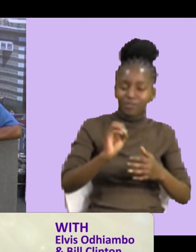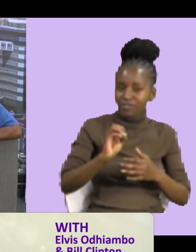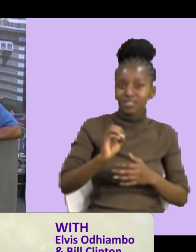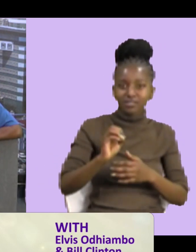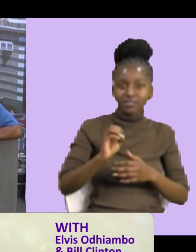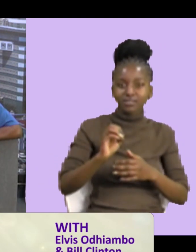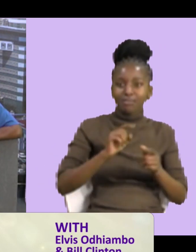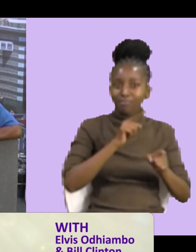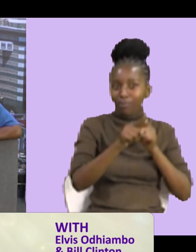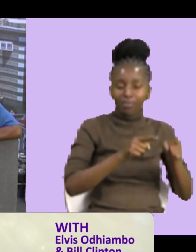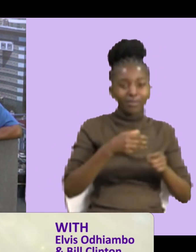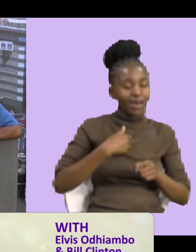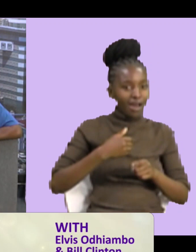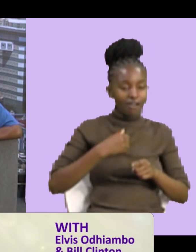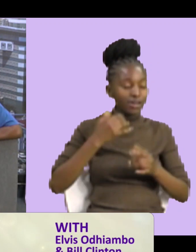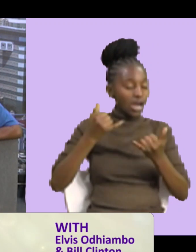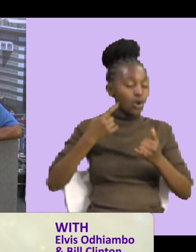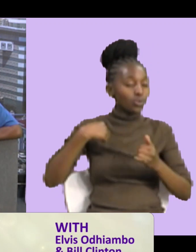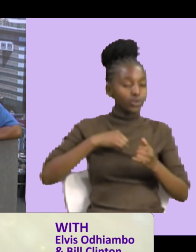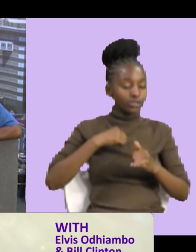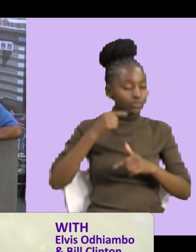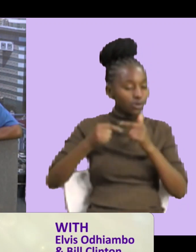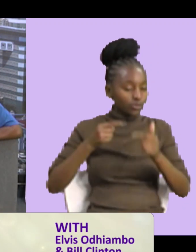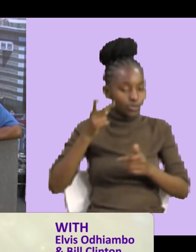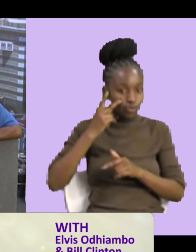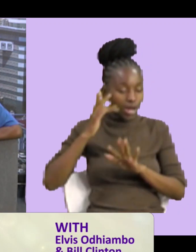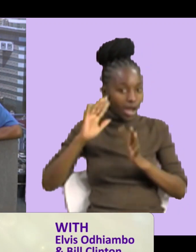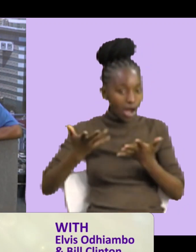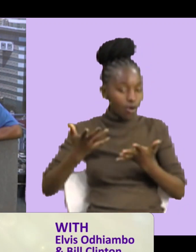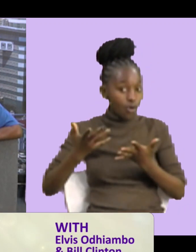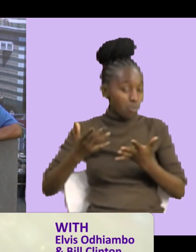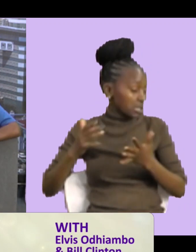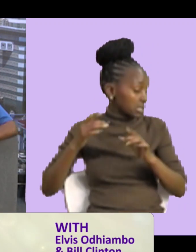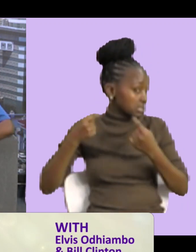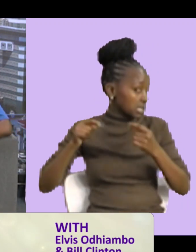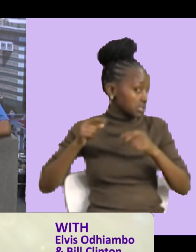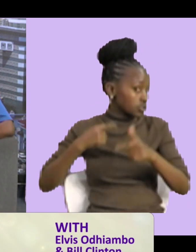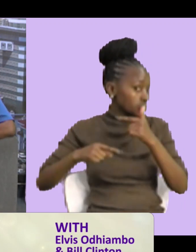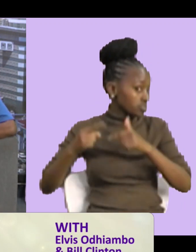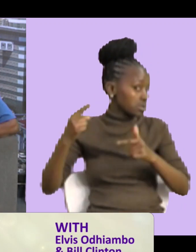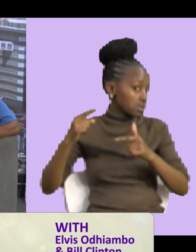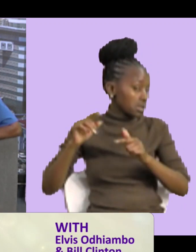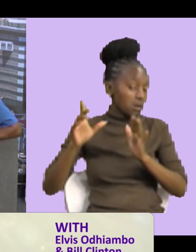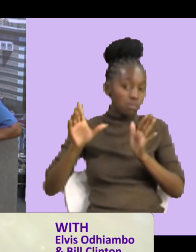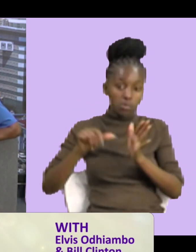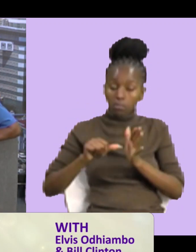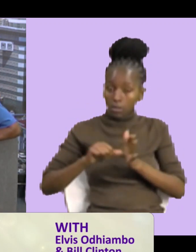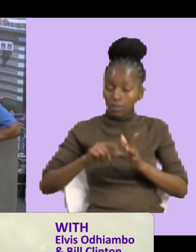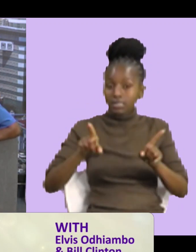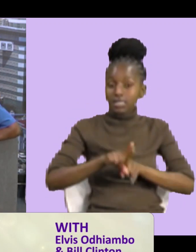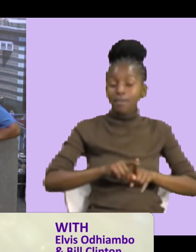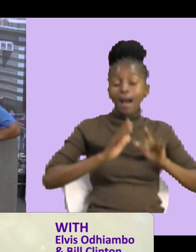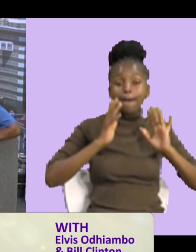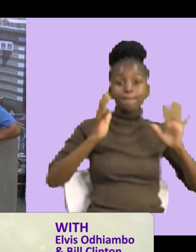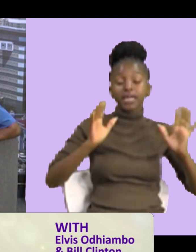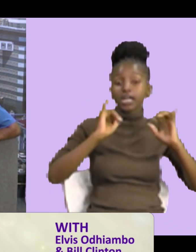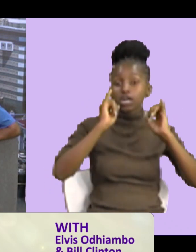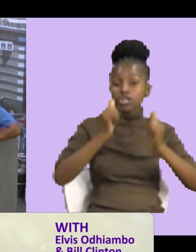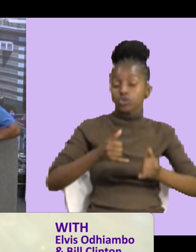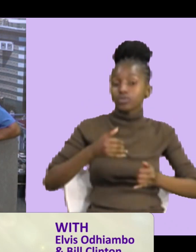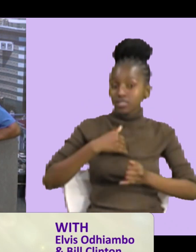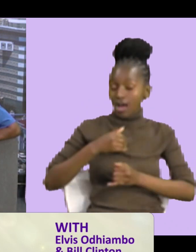to keep you on the loop to see how they are going to fight this one off. But then again, currently the big news is the fact that Everton